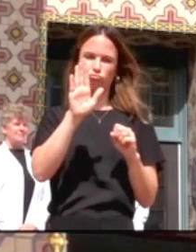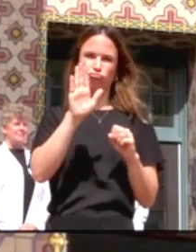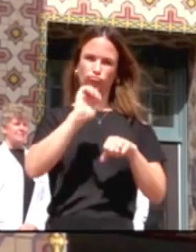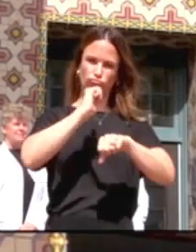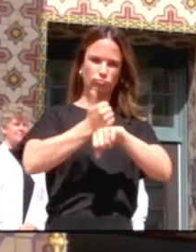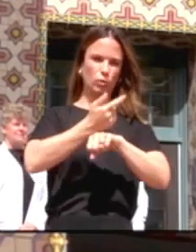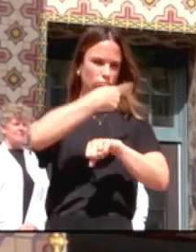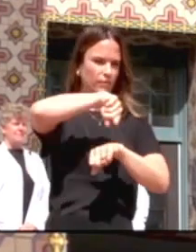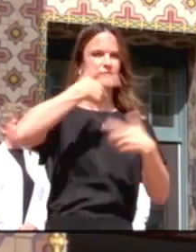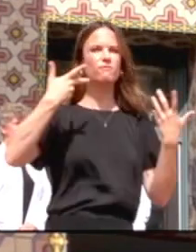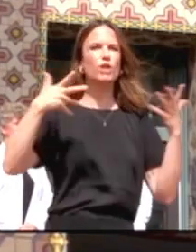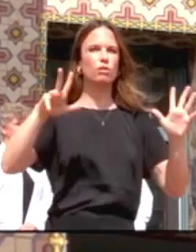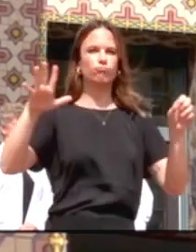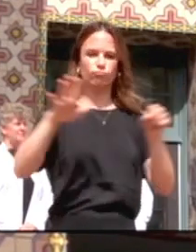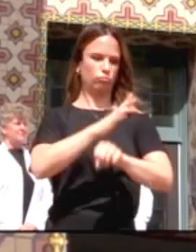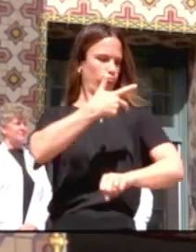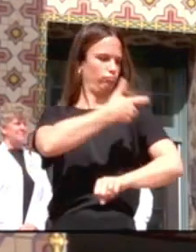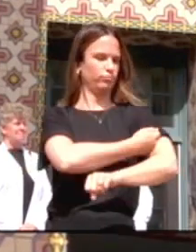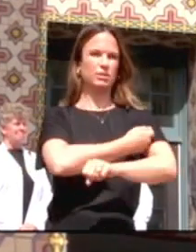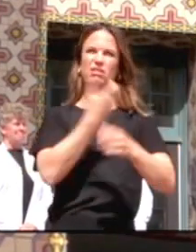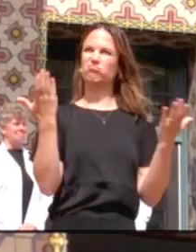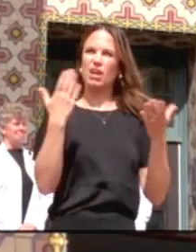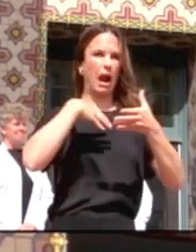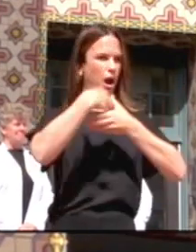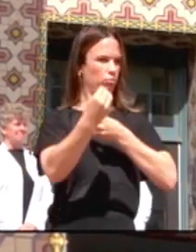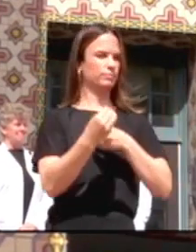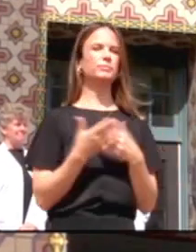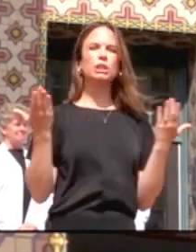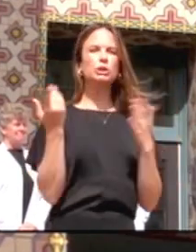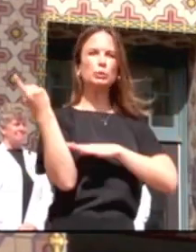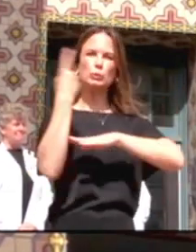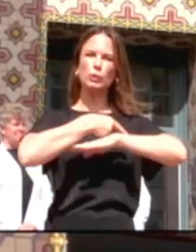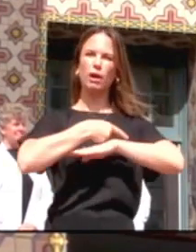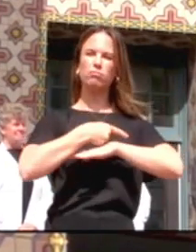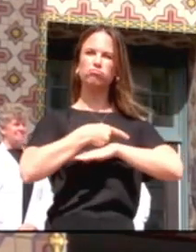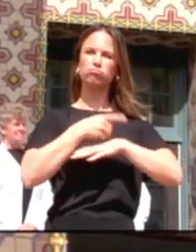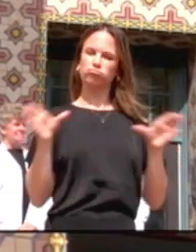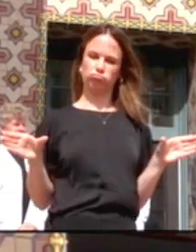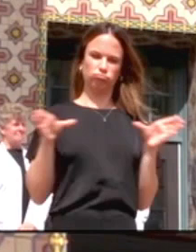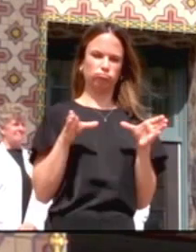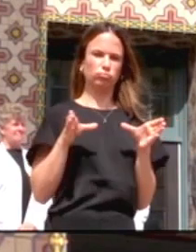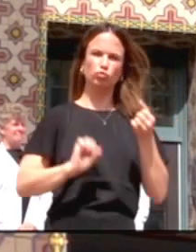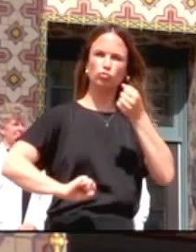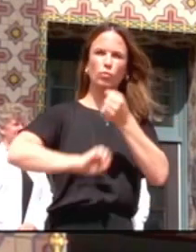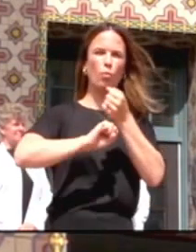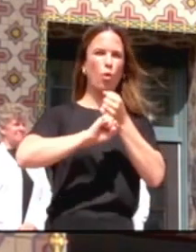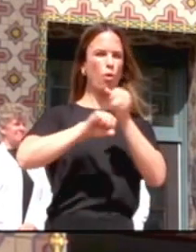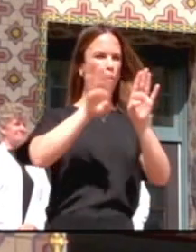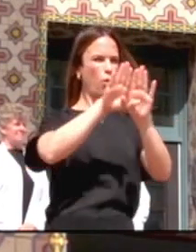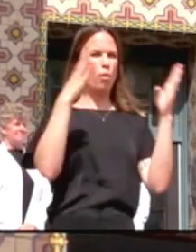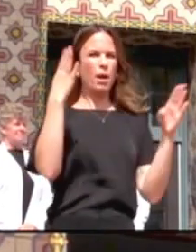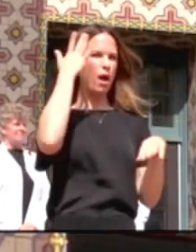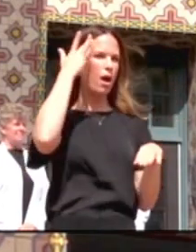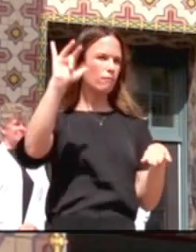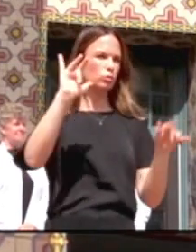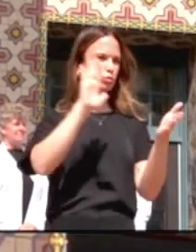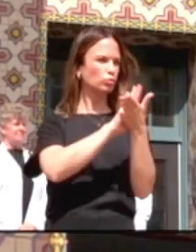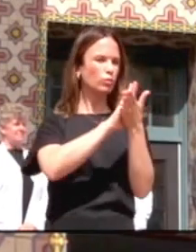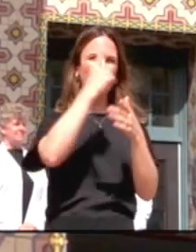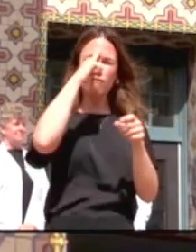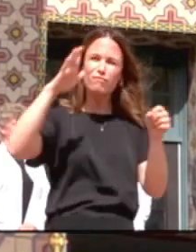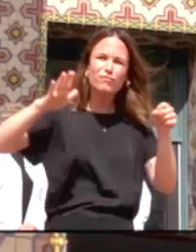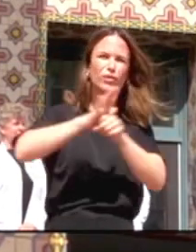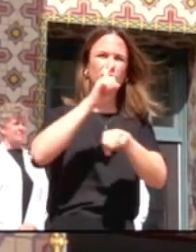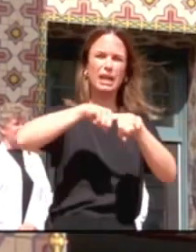all vaccinated and we are outdoors. We are here united in our support of opening California schools for